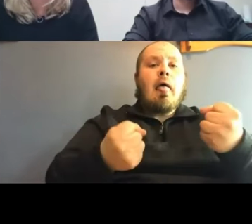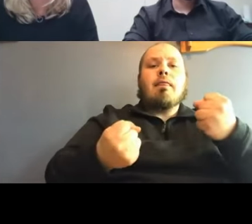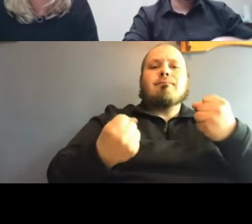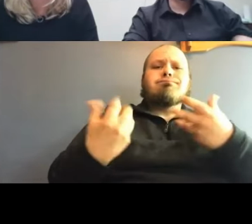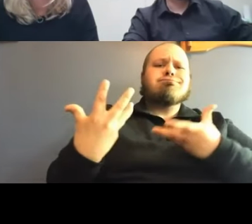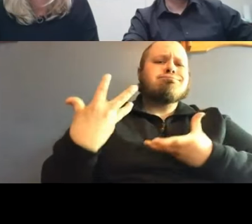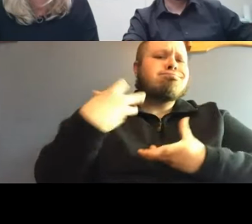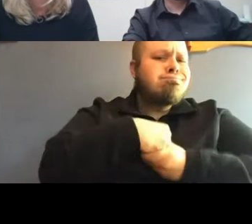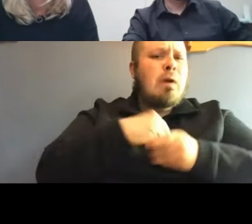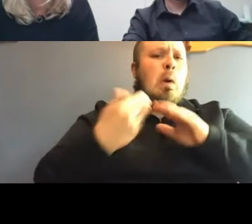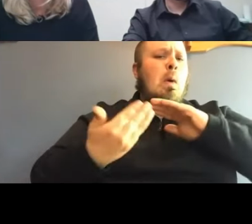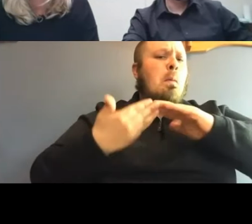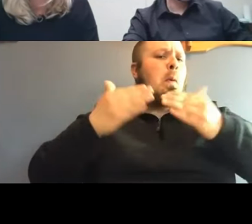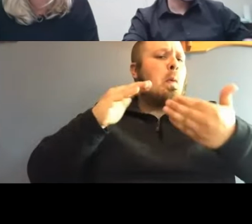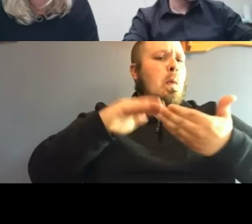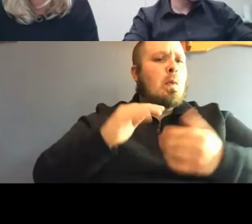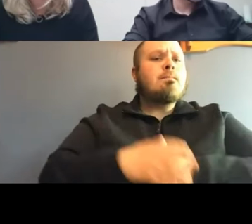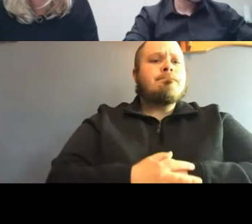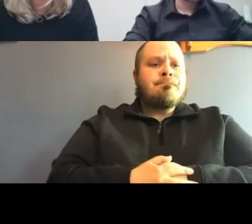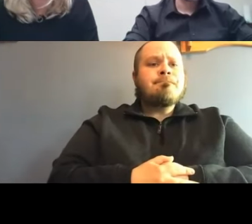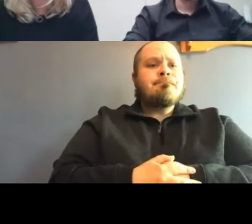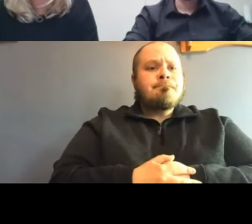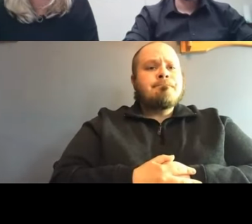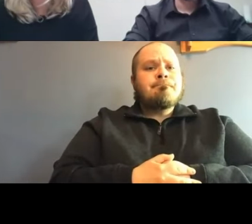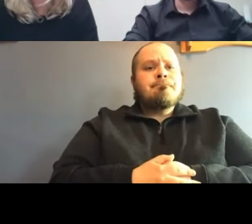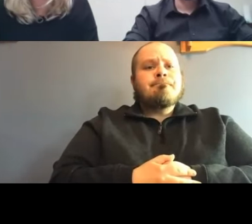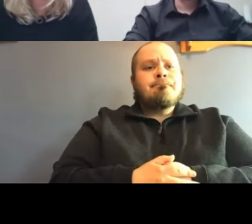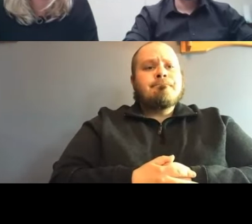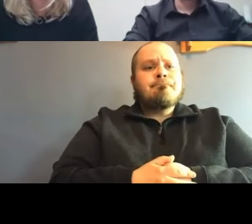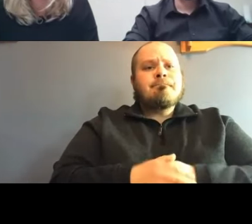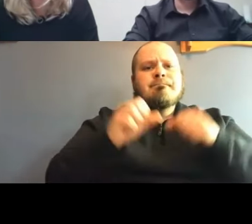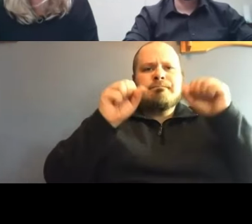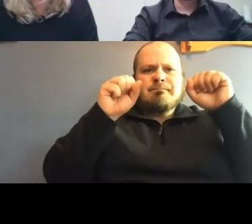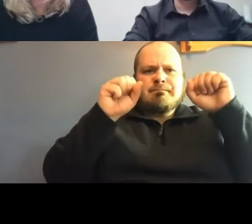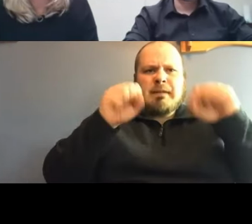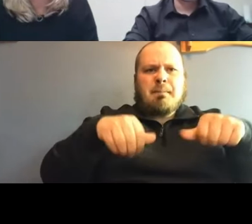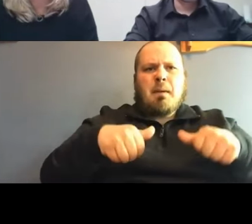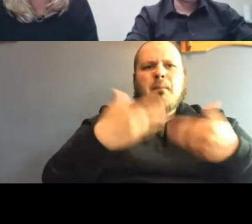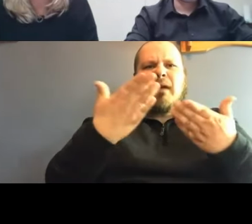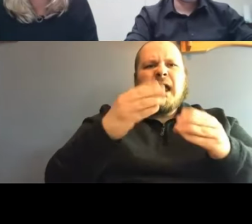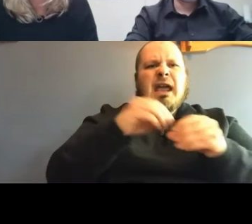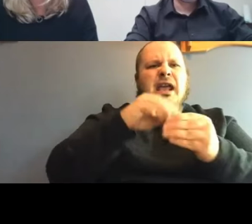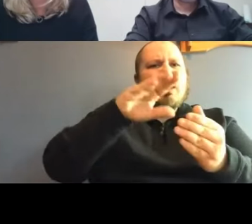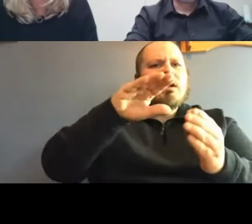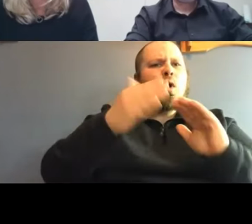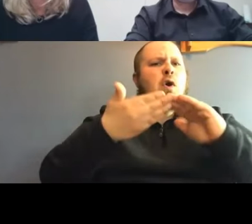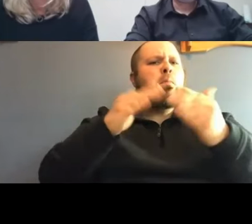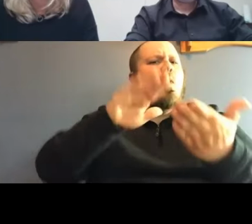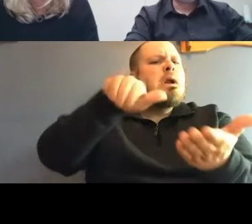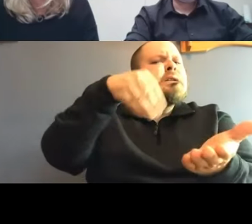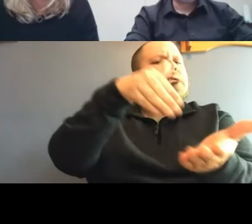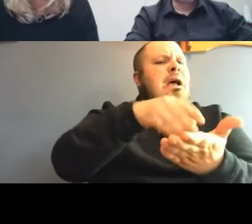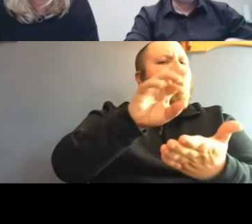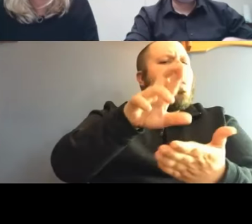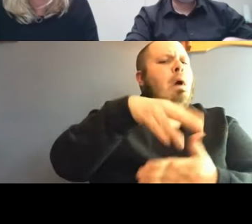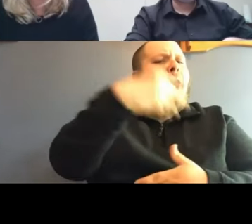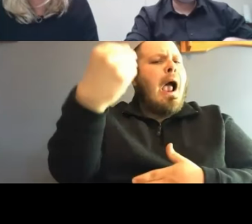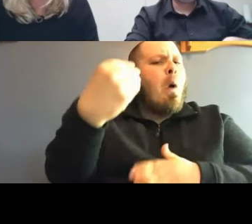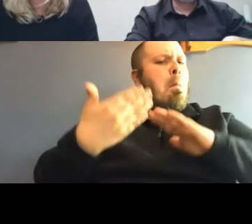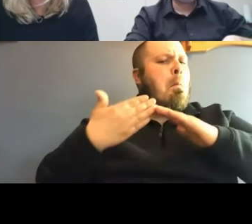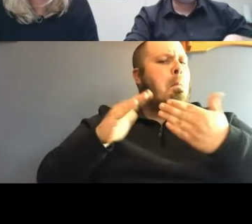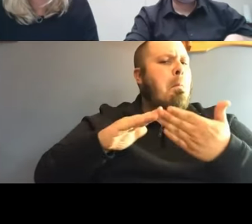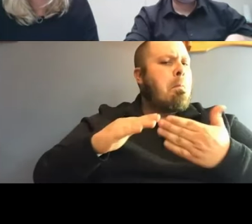the community. It can be provided in a center or out in the community.